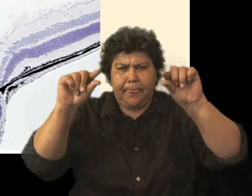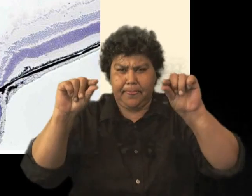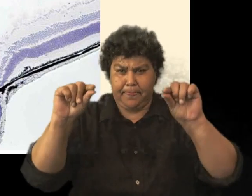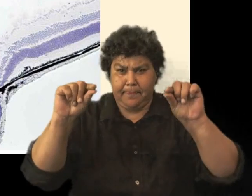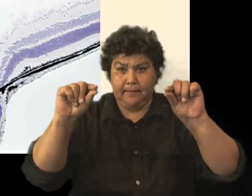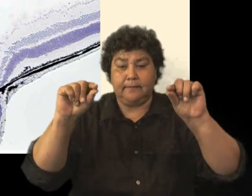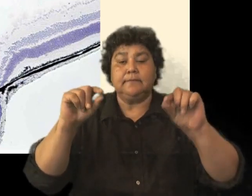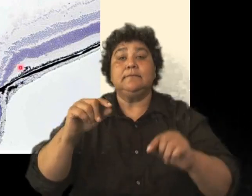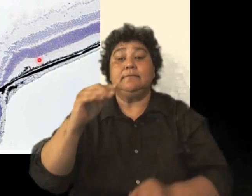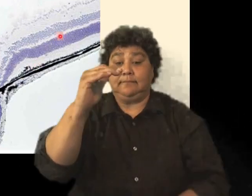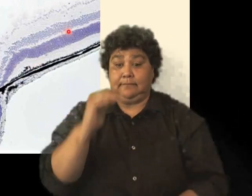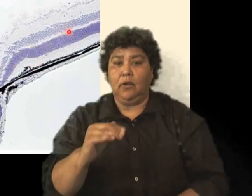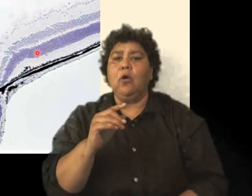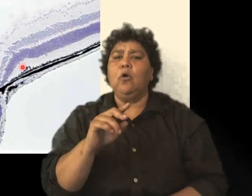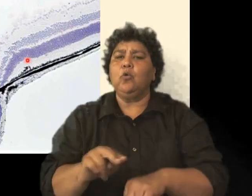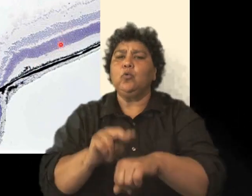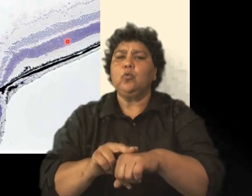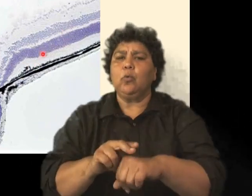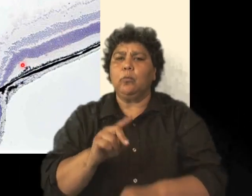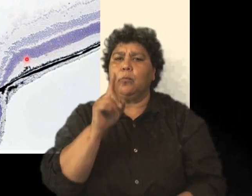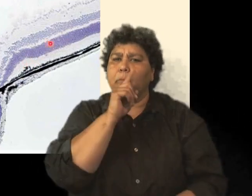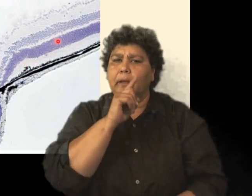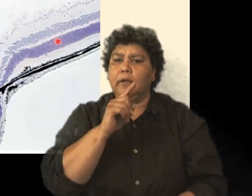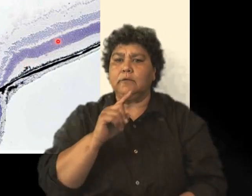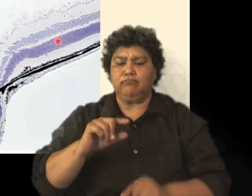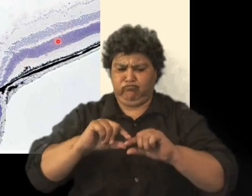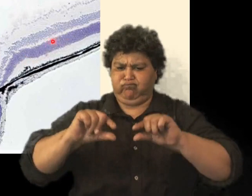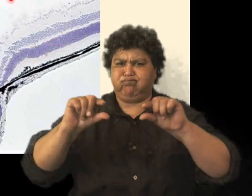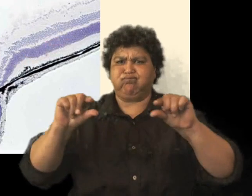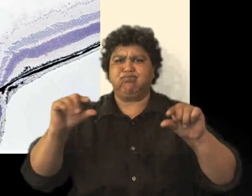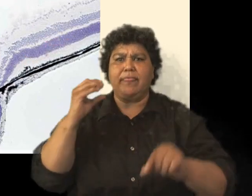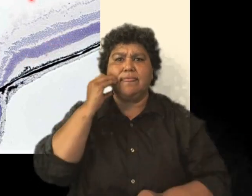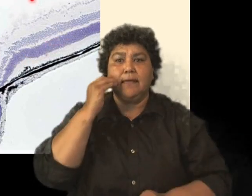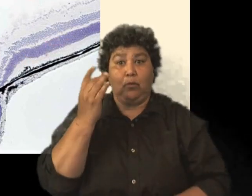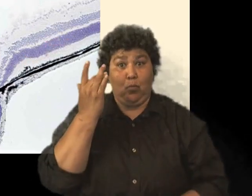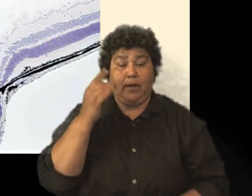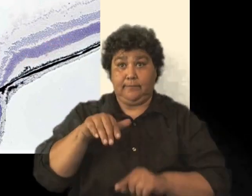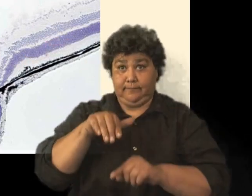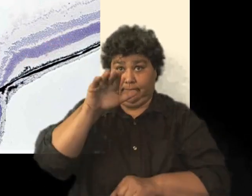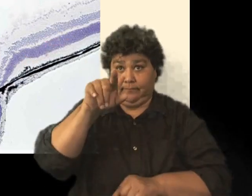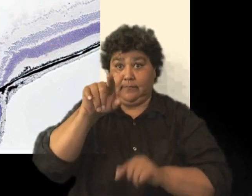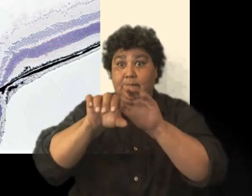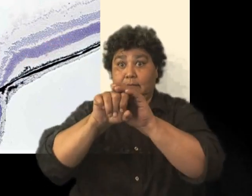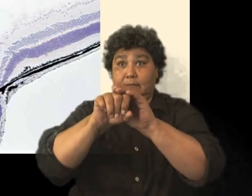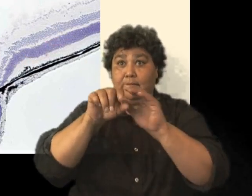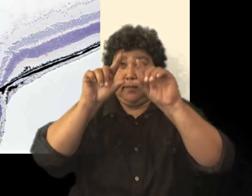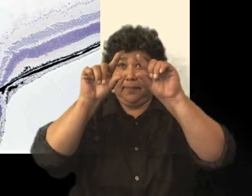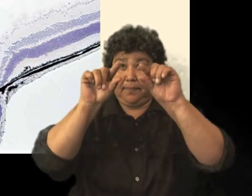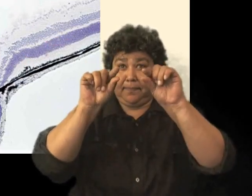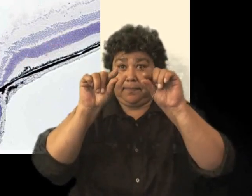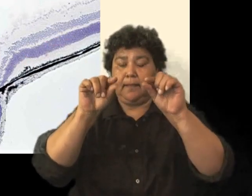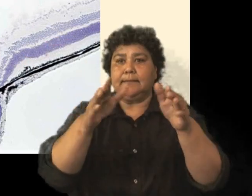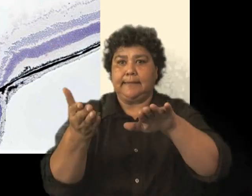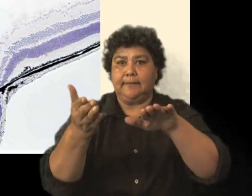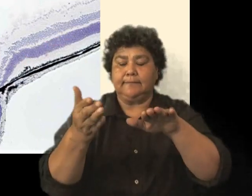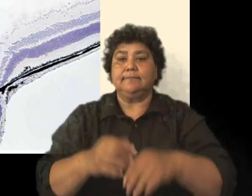much thinner than in a normal mouse, where it is quite thick. This is because most of the photoreceptors have